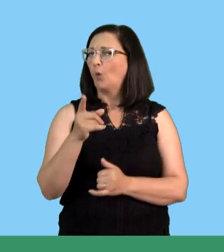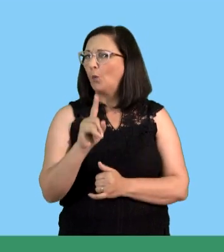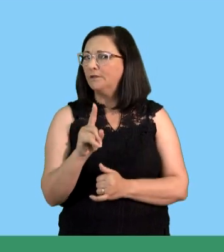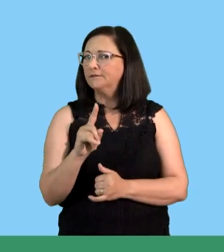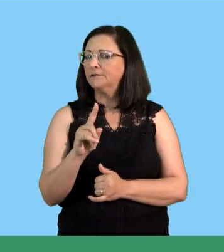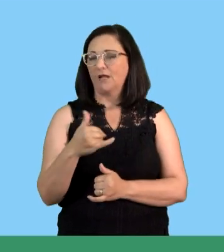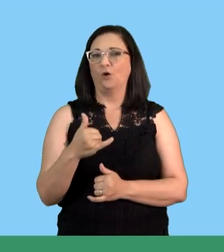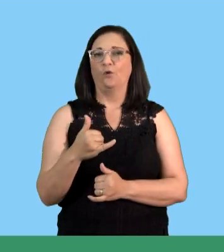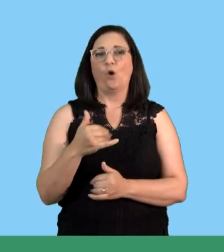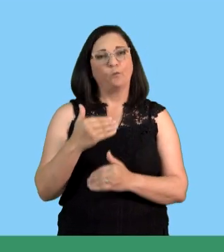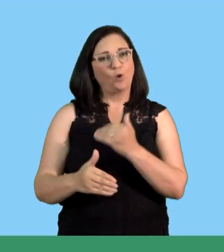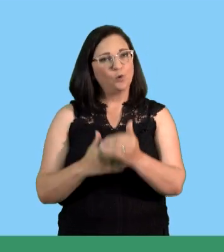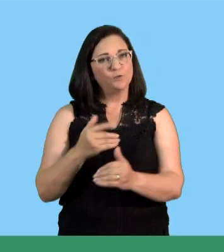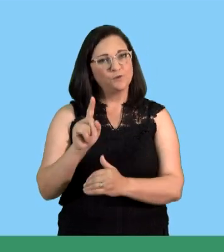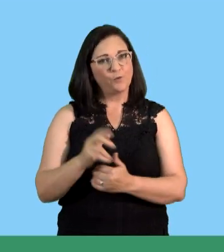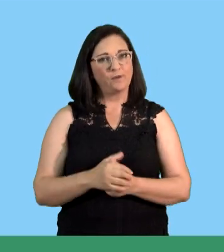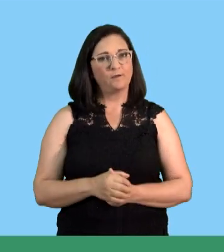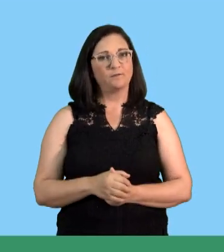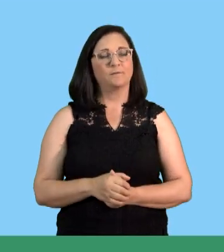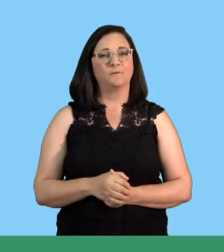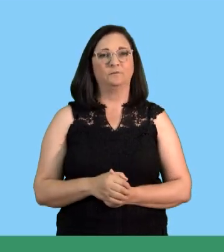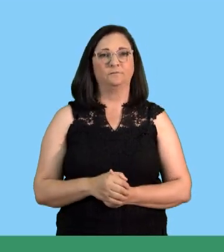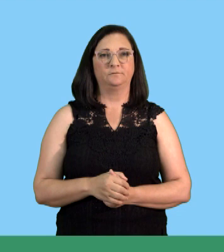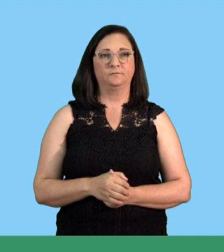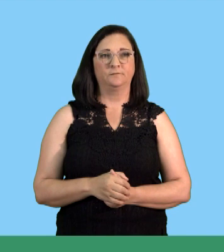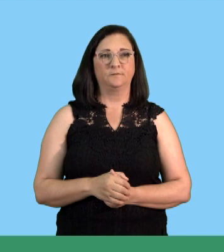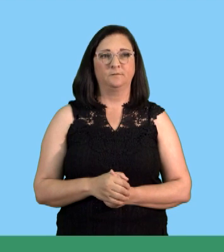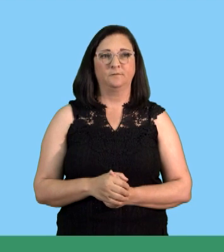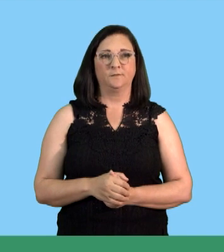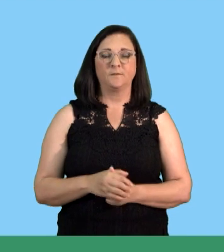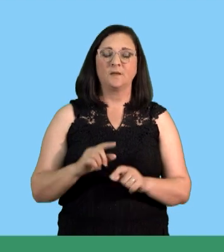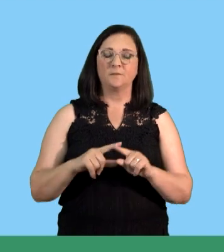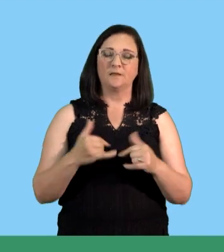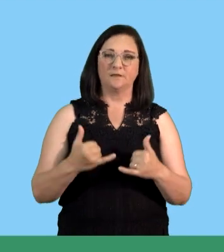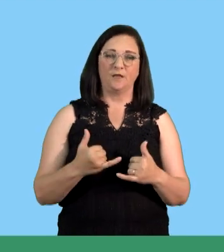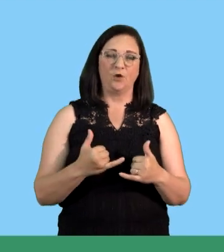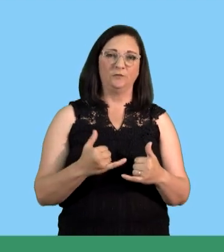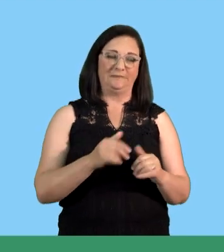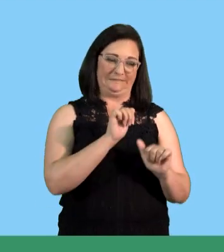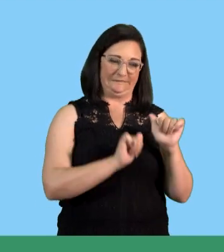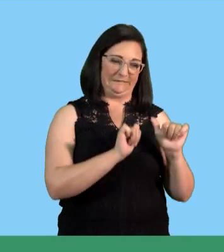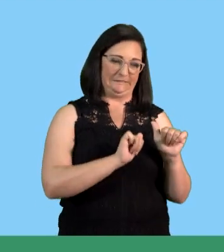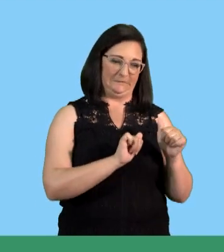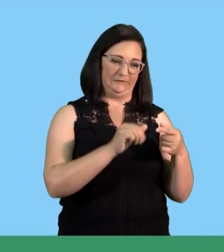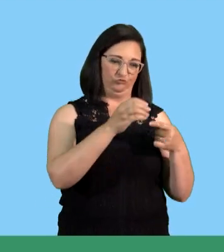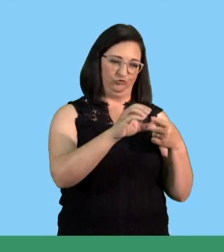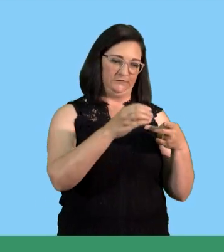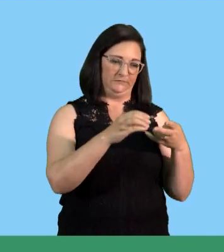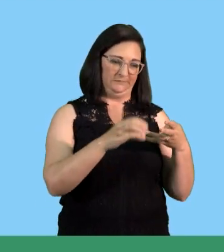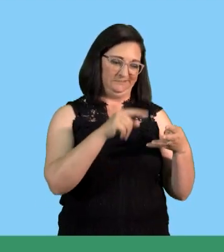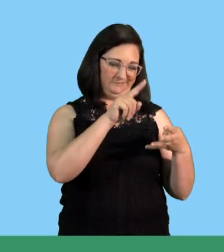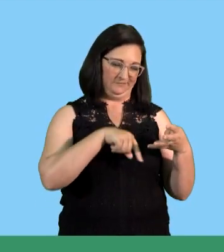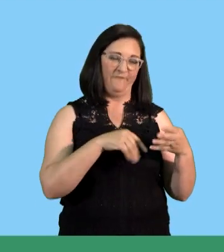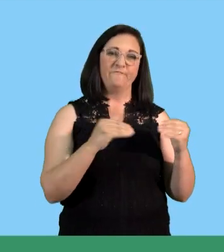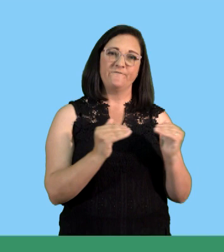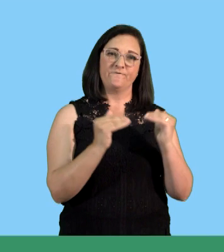of selection? The first thing, you now need to determine the fair assessment criteria on which selection will be based. So